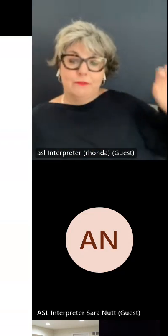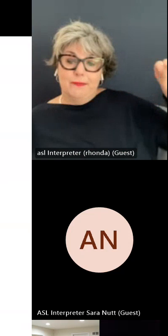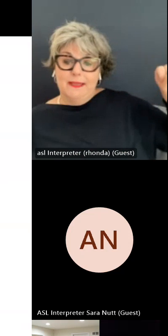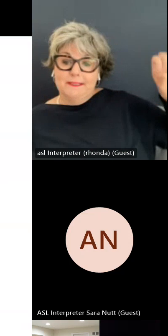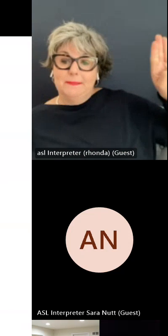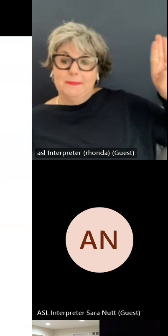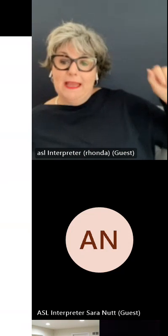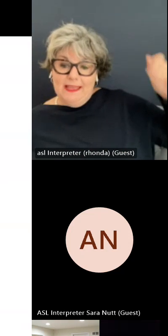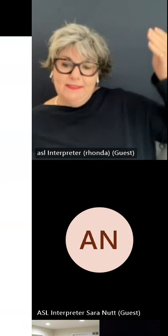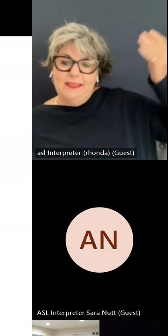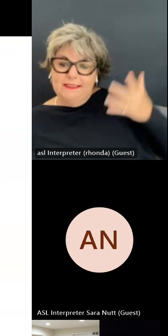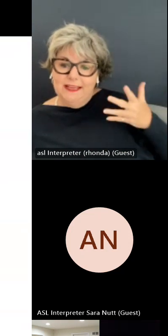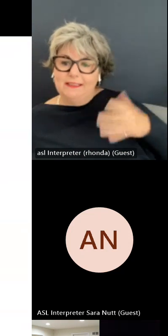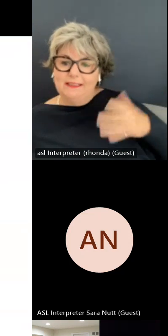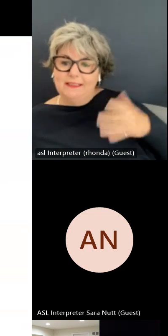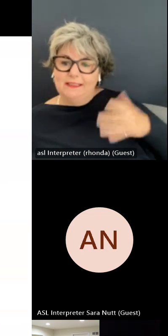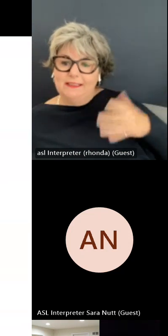can tell us.